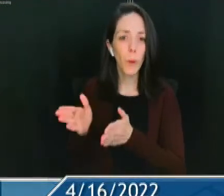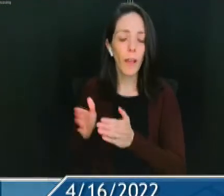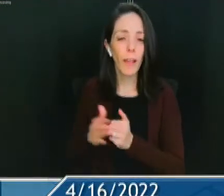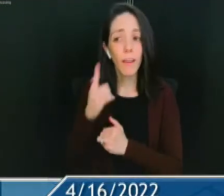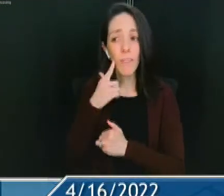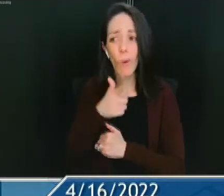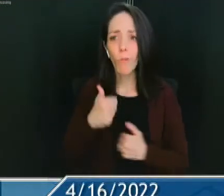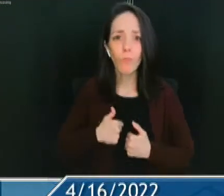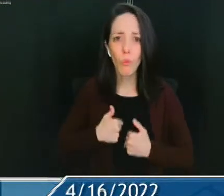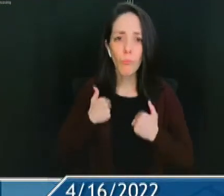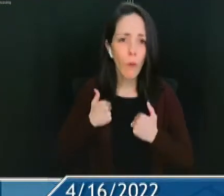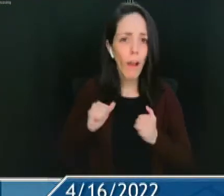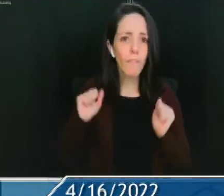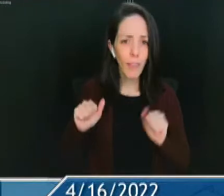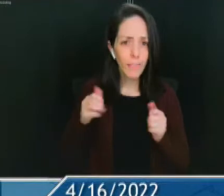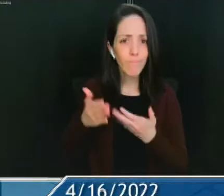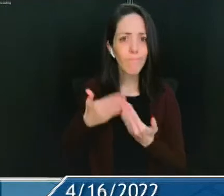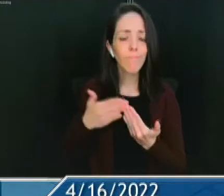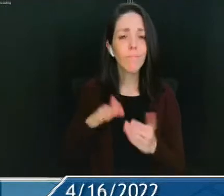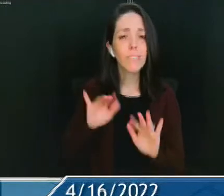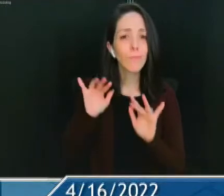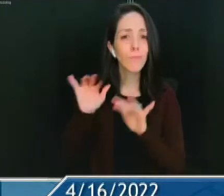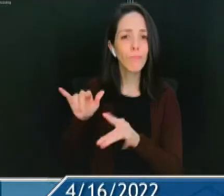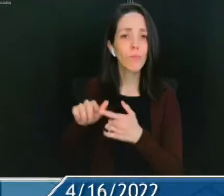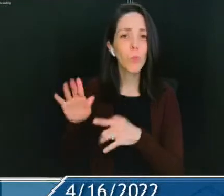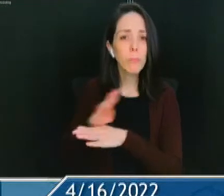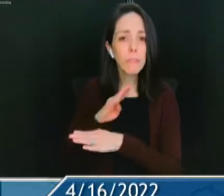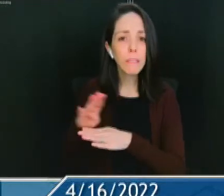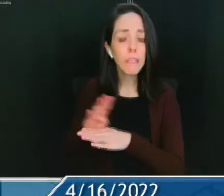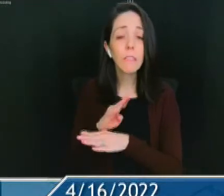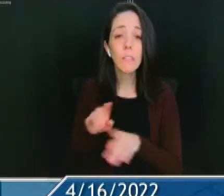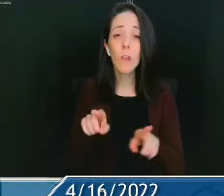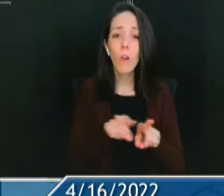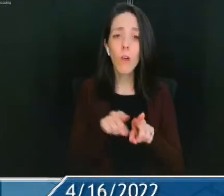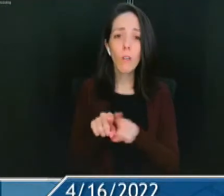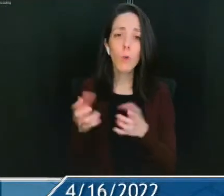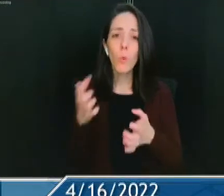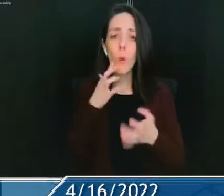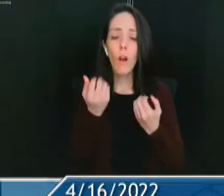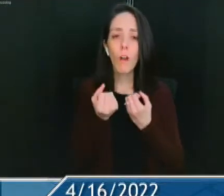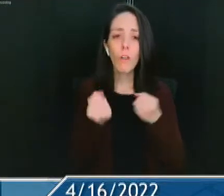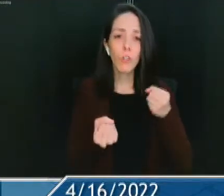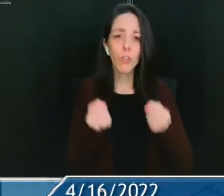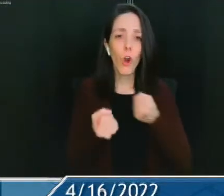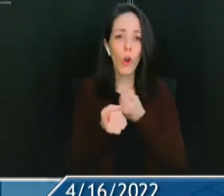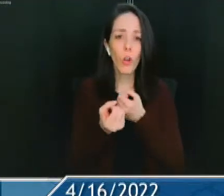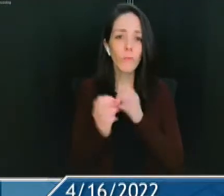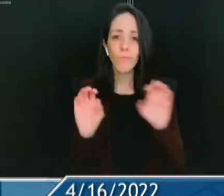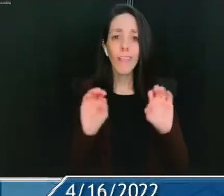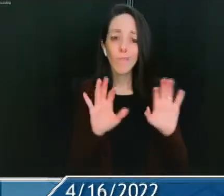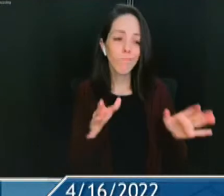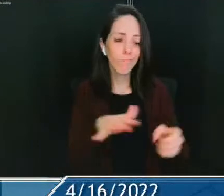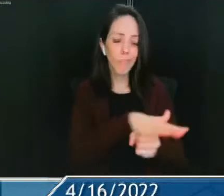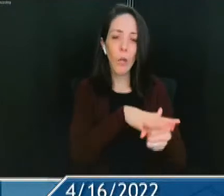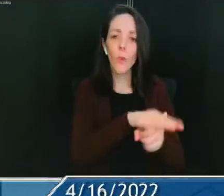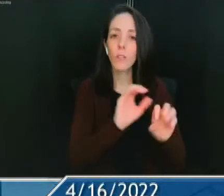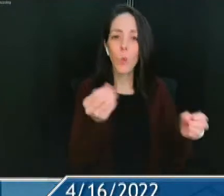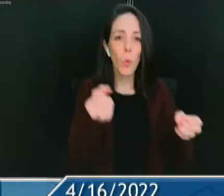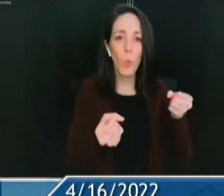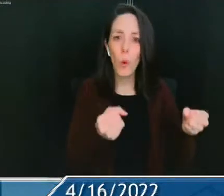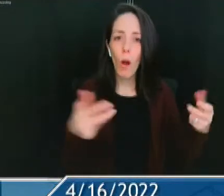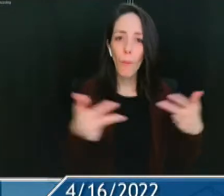as well as community plazas that create car-free areas so that community members can gather. Community